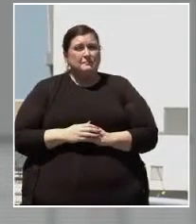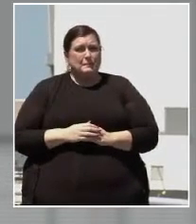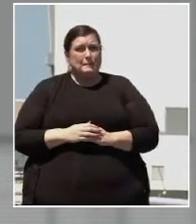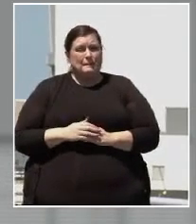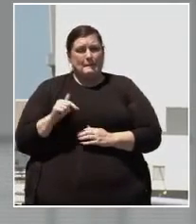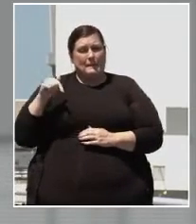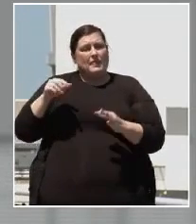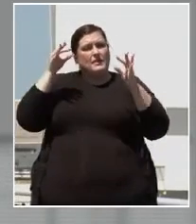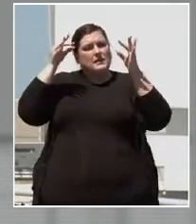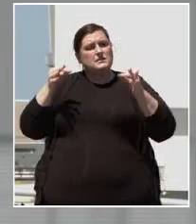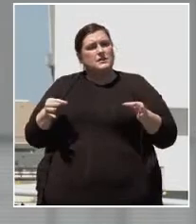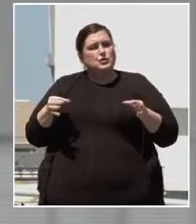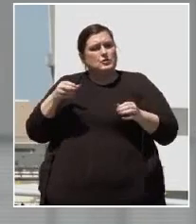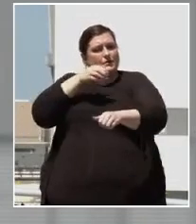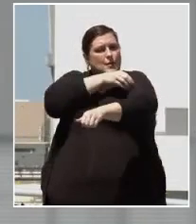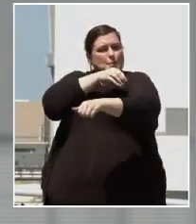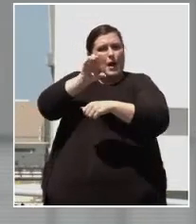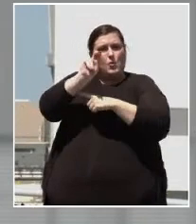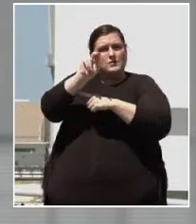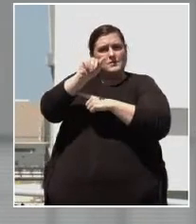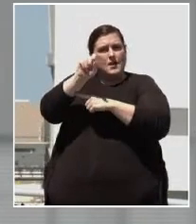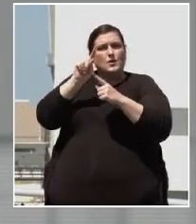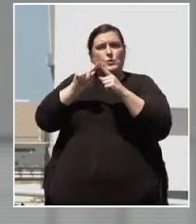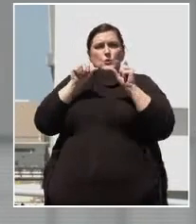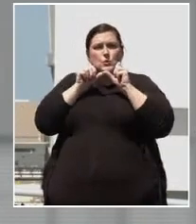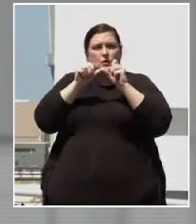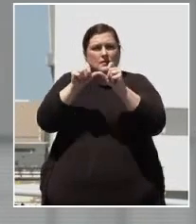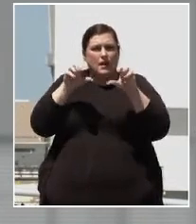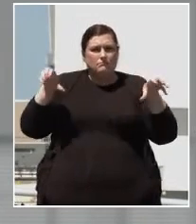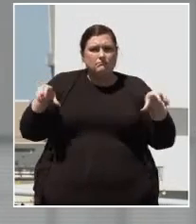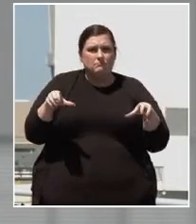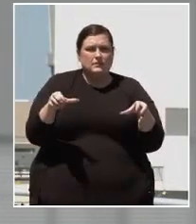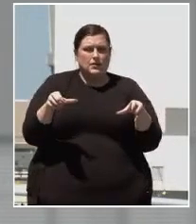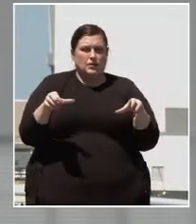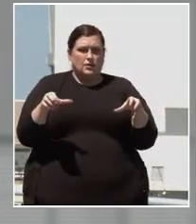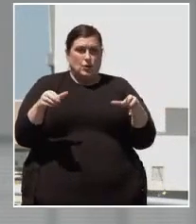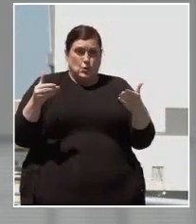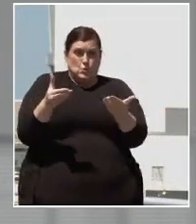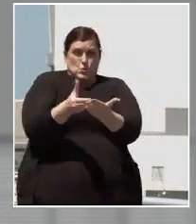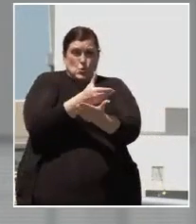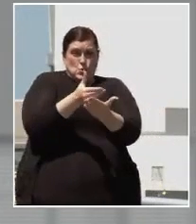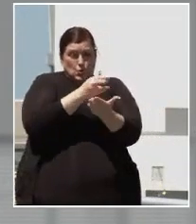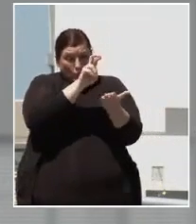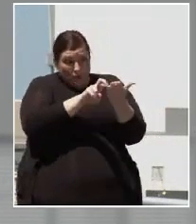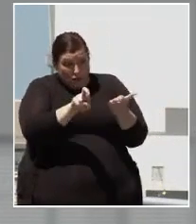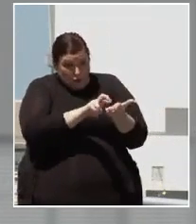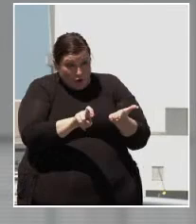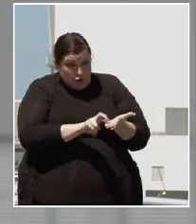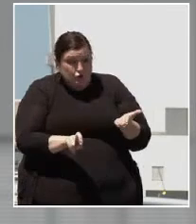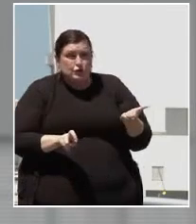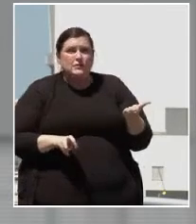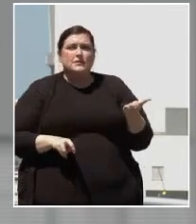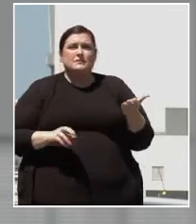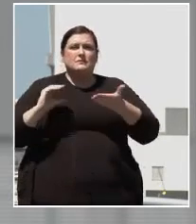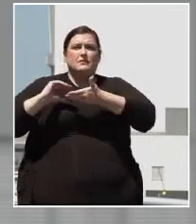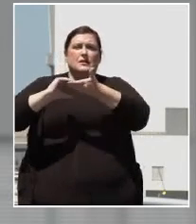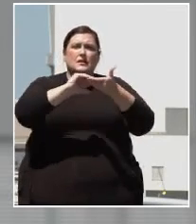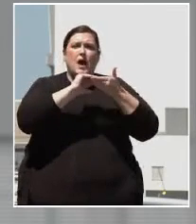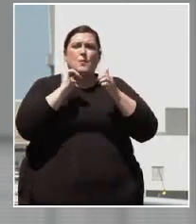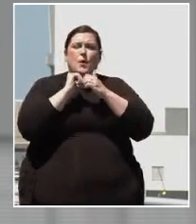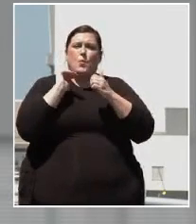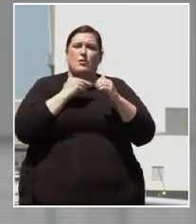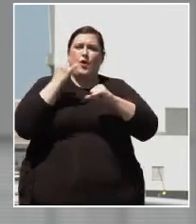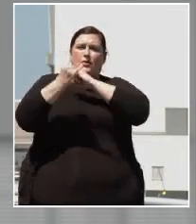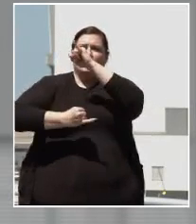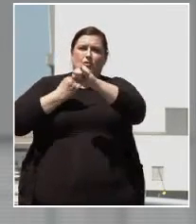and this decision empowers NASA to continue conducting groundbreaking research and collaborating with